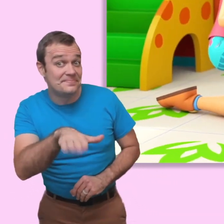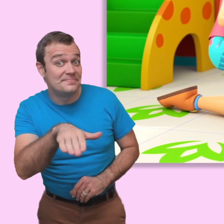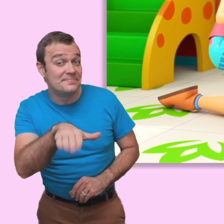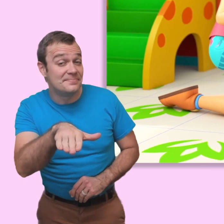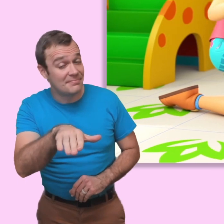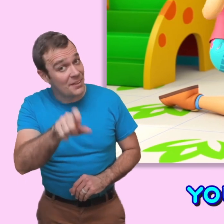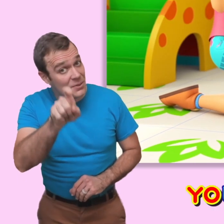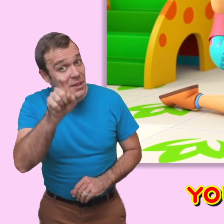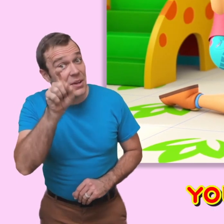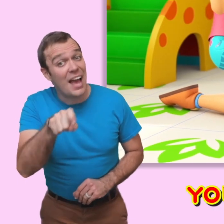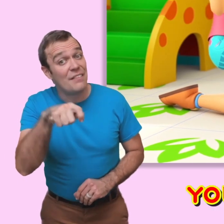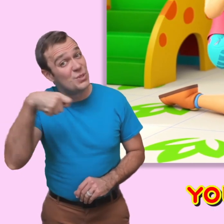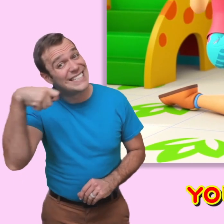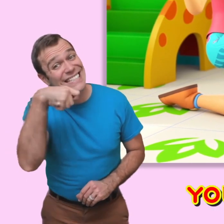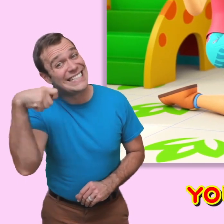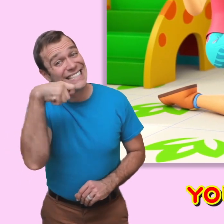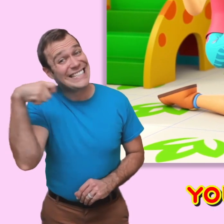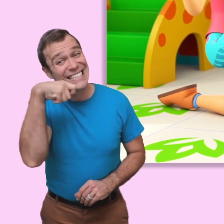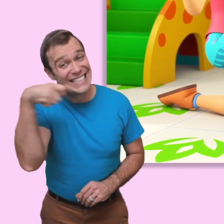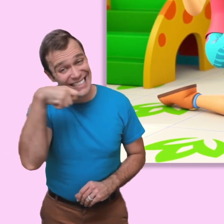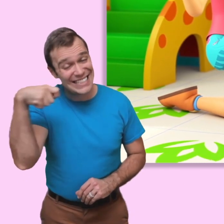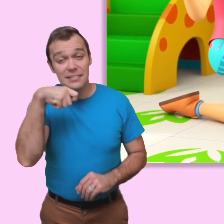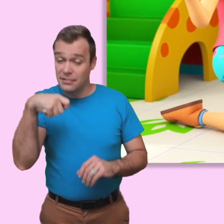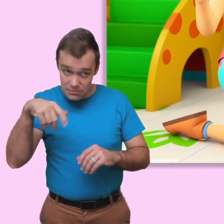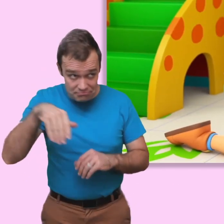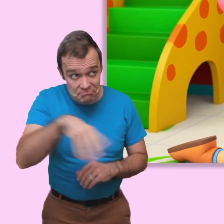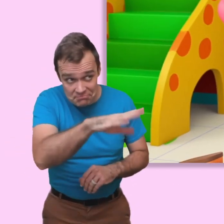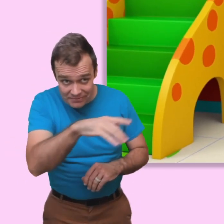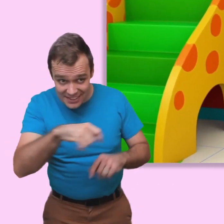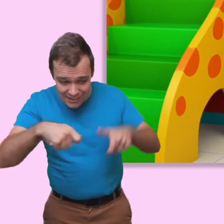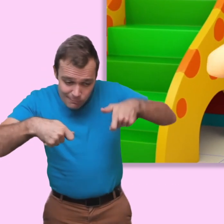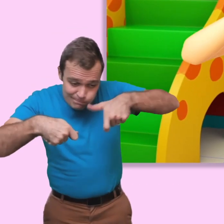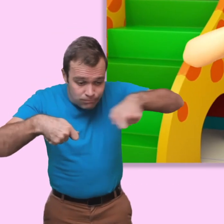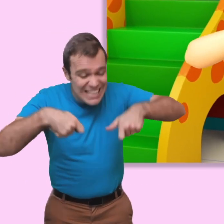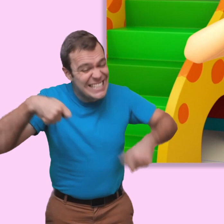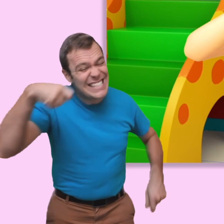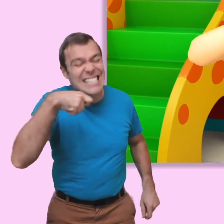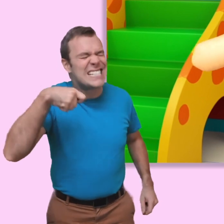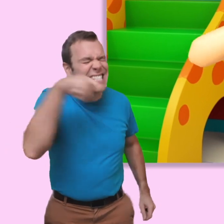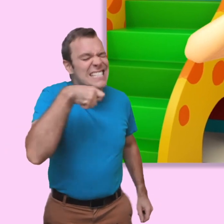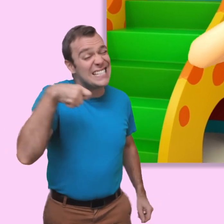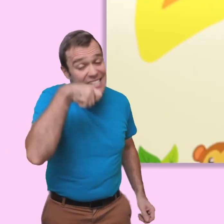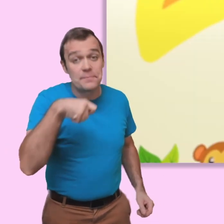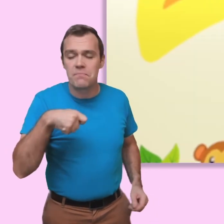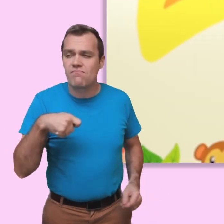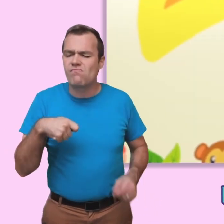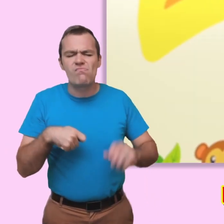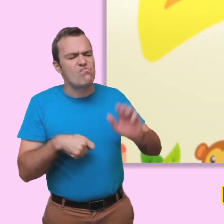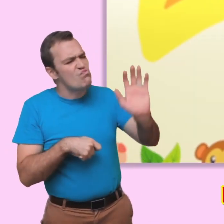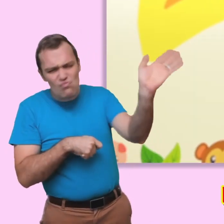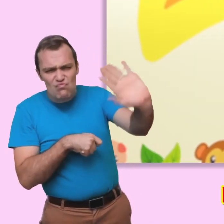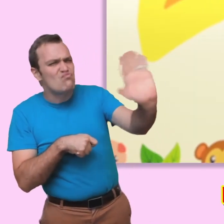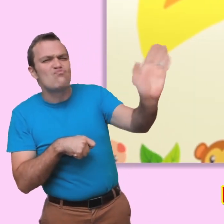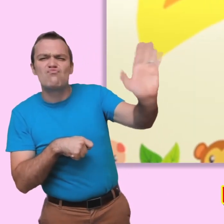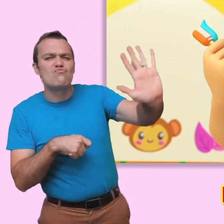Darling, you have to brush your teeth. Get your toothbrush and brush, brush, brush.